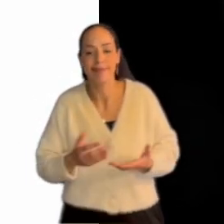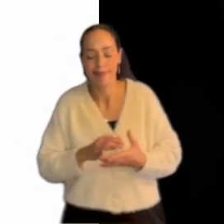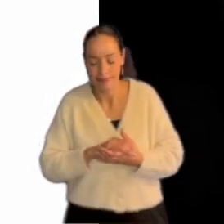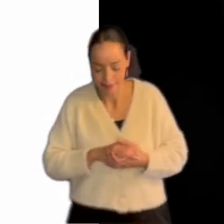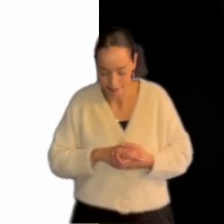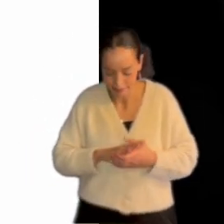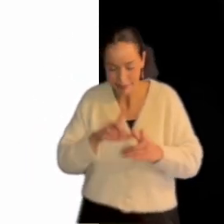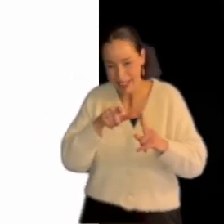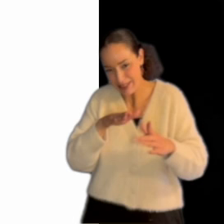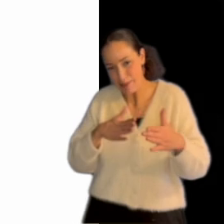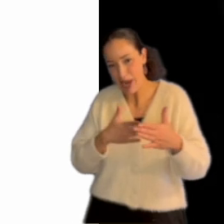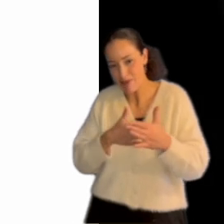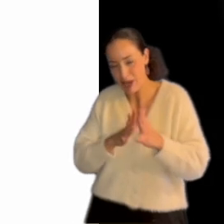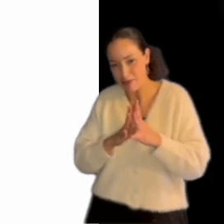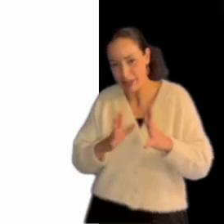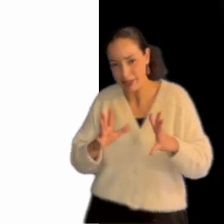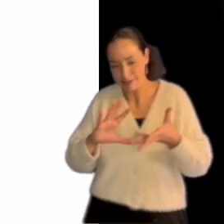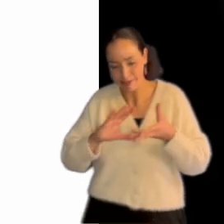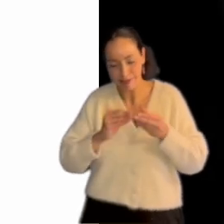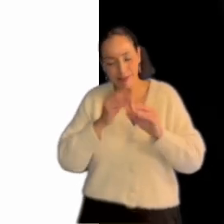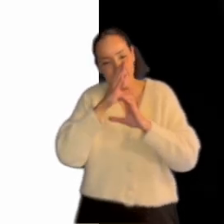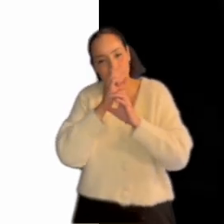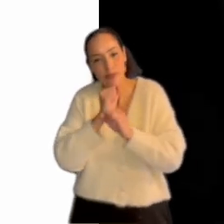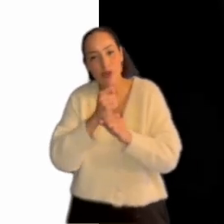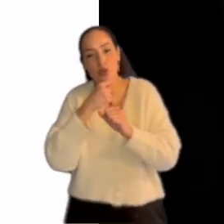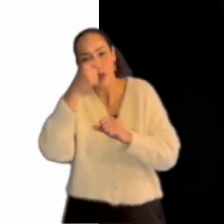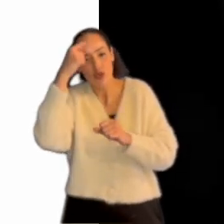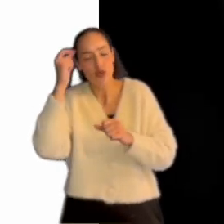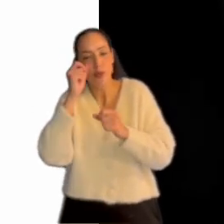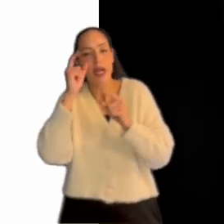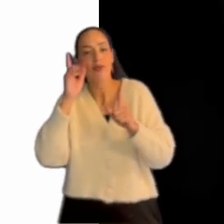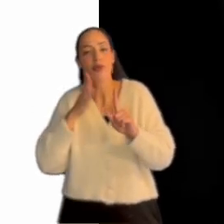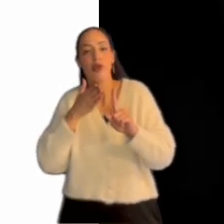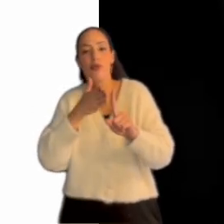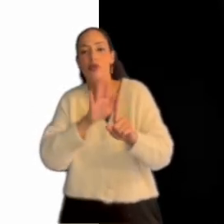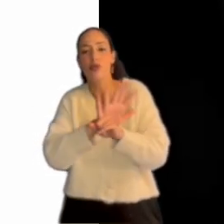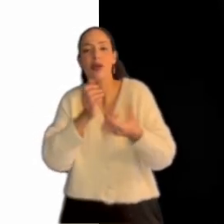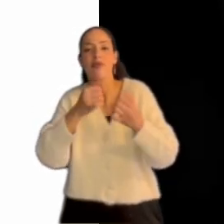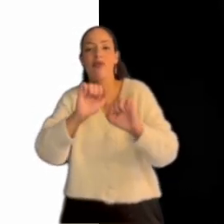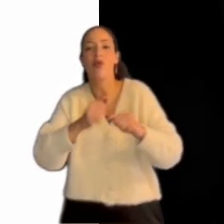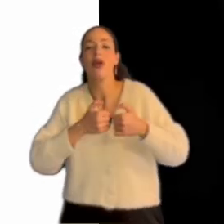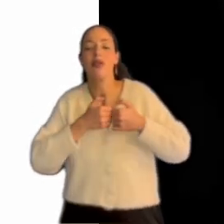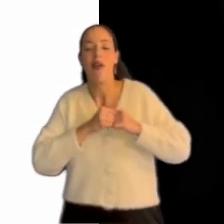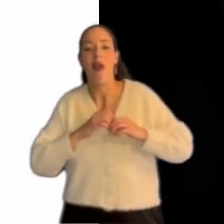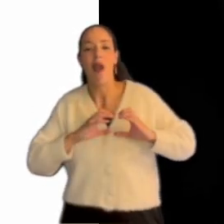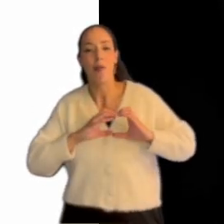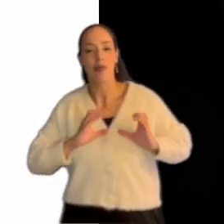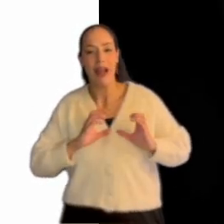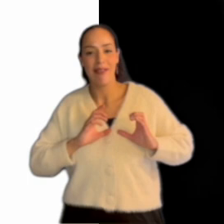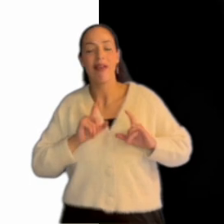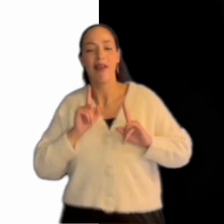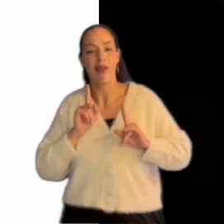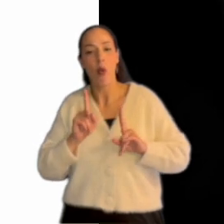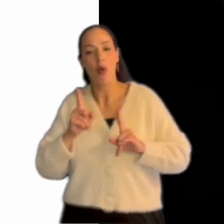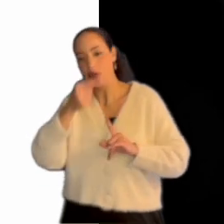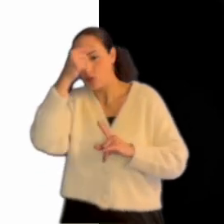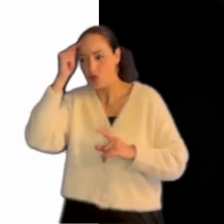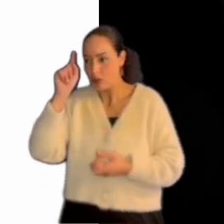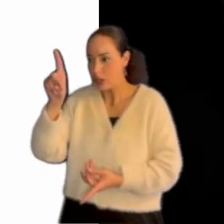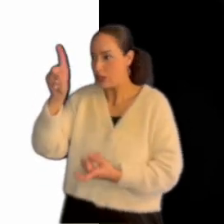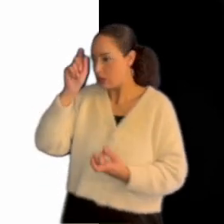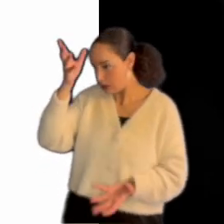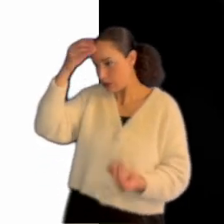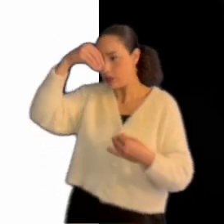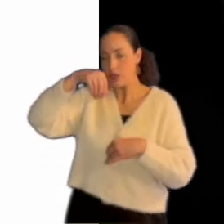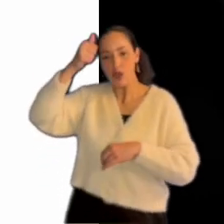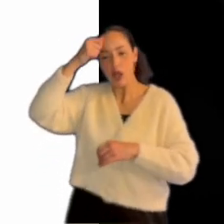about avoiding heartbreak or vicarious trauma. Rather, it's about knowing their presence, understanding their effects and the permission to pay attention to your